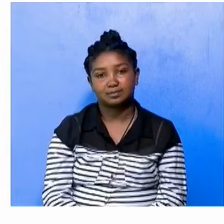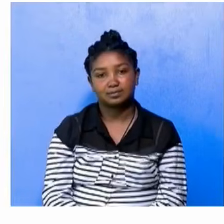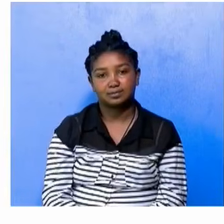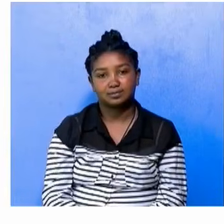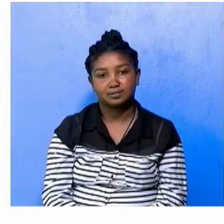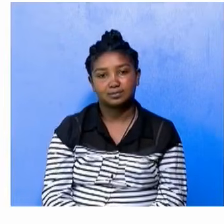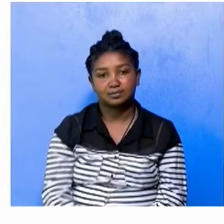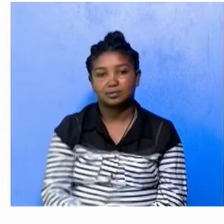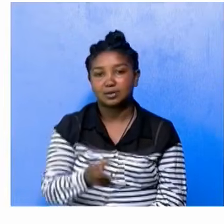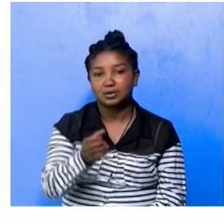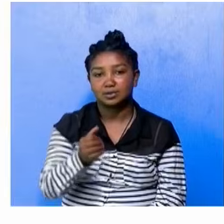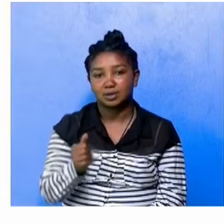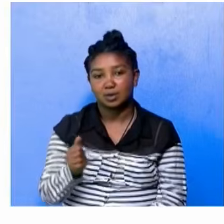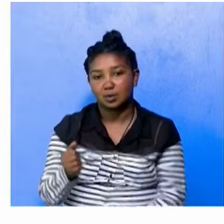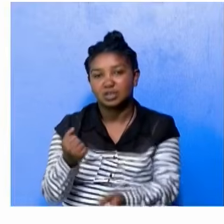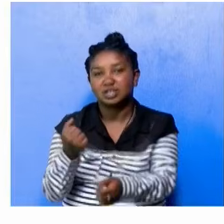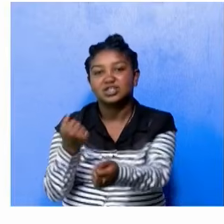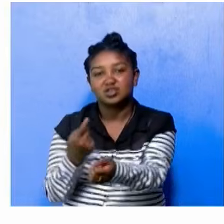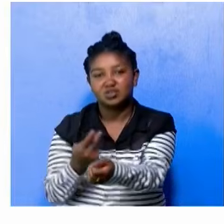Sheep.